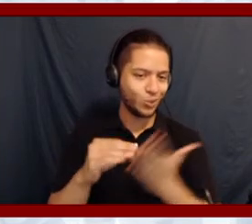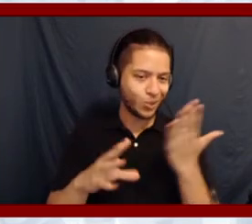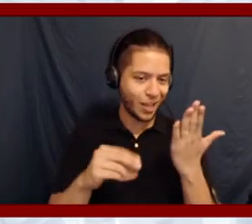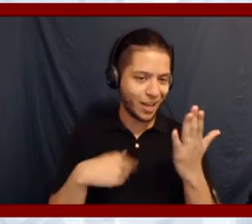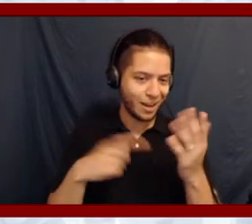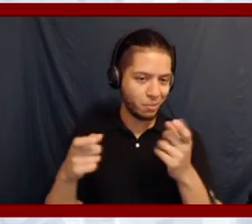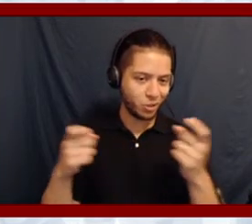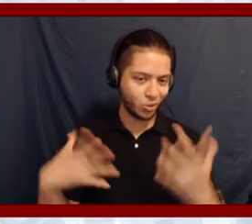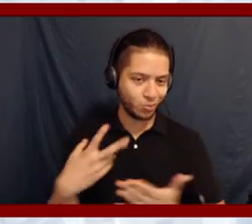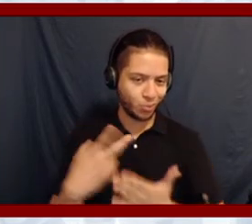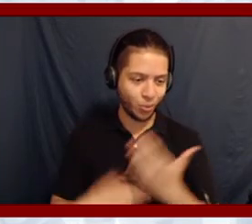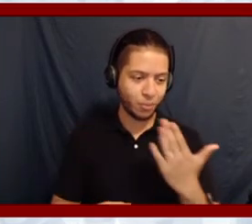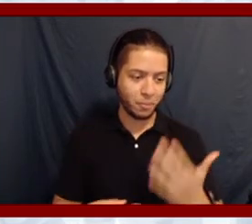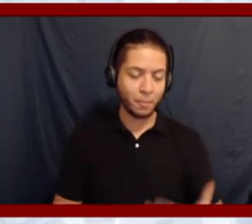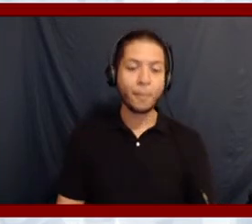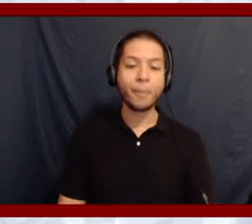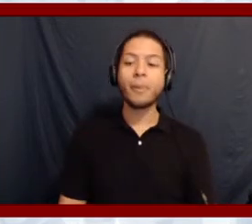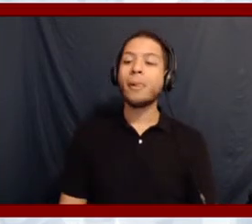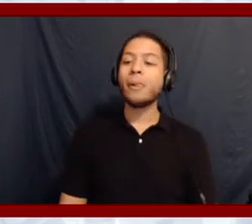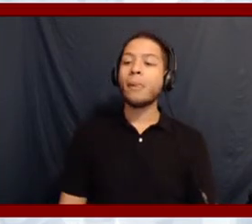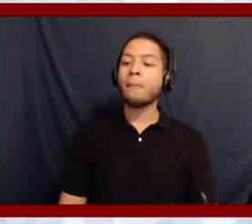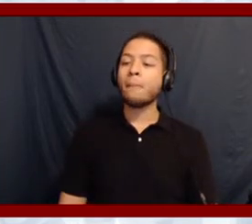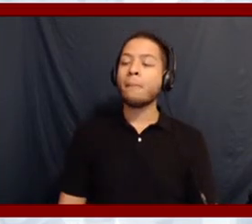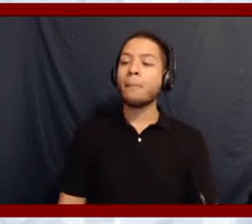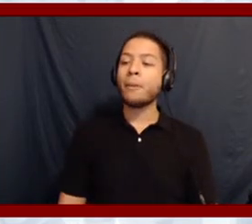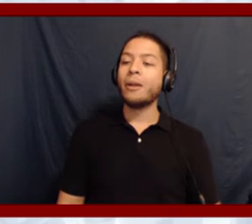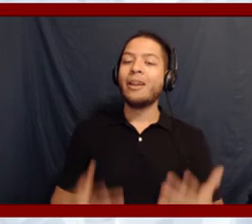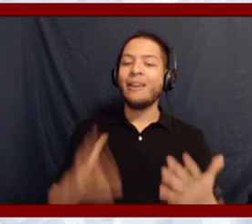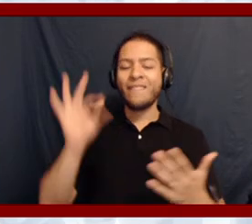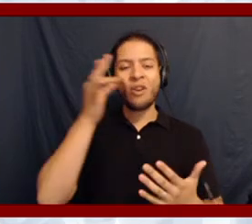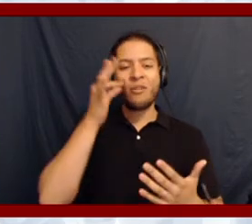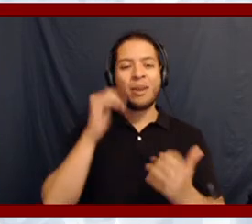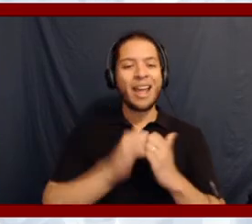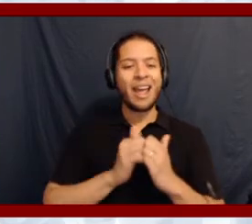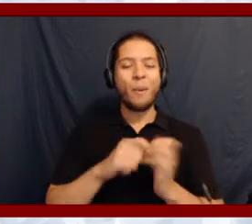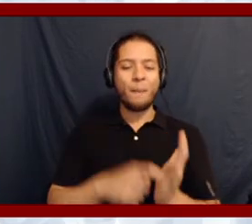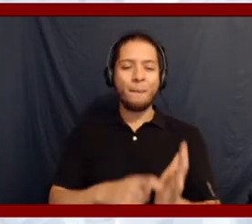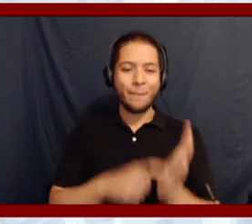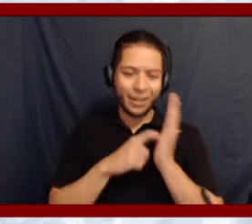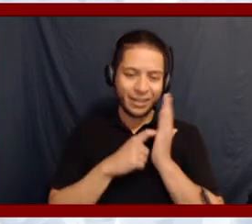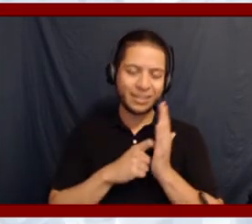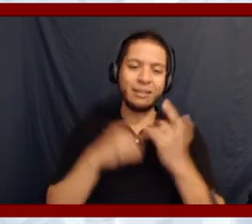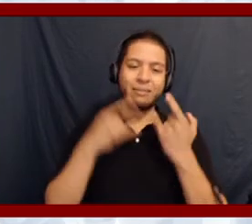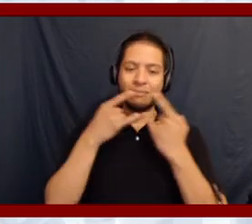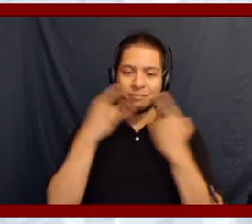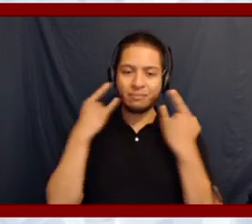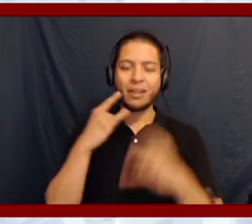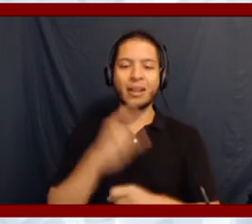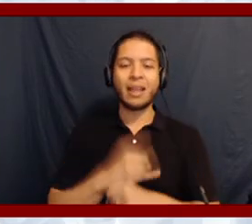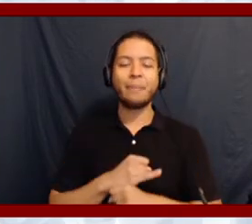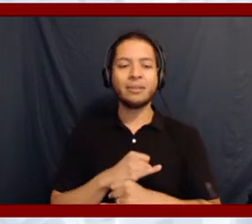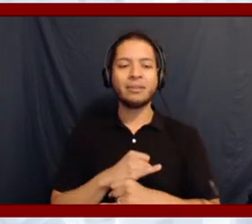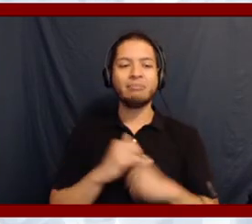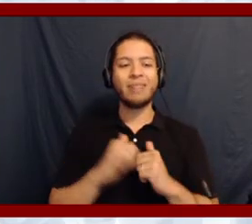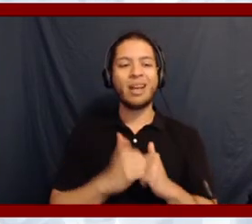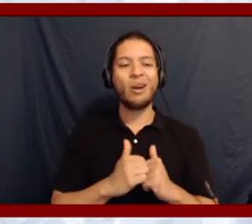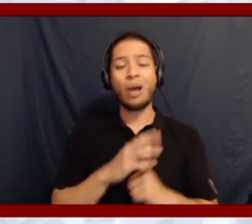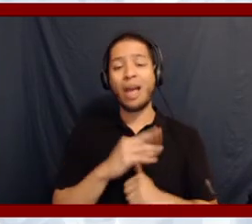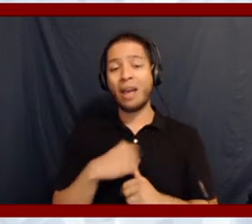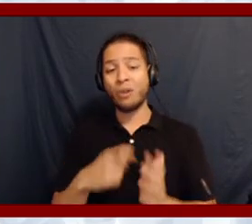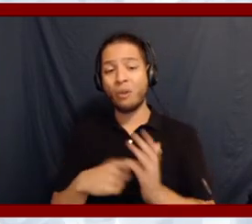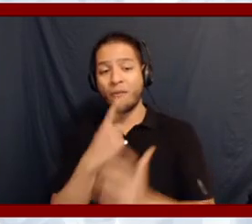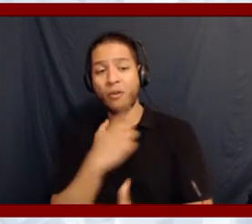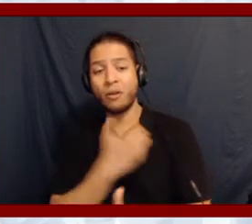federal government do to mandate mask usage on campuses and vaccine requirements, particularly in states that may